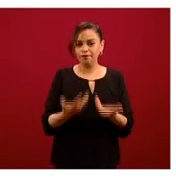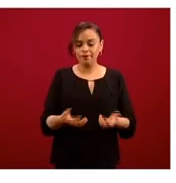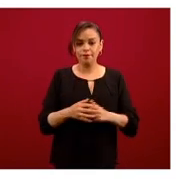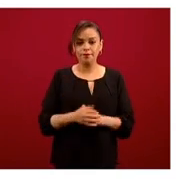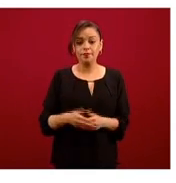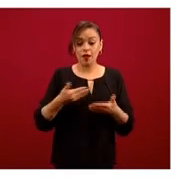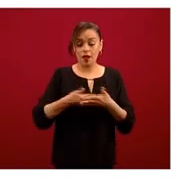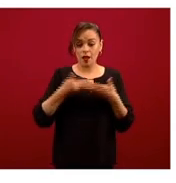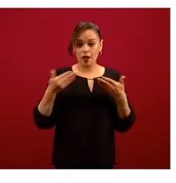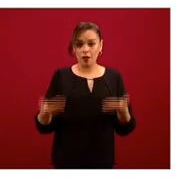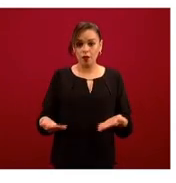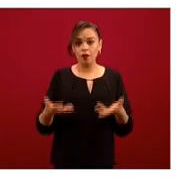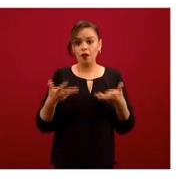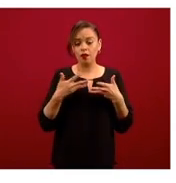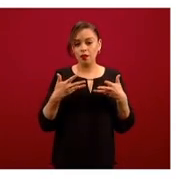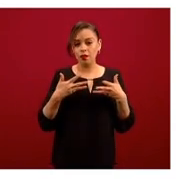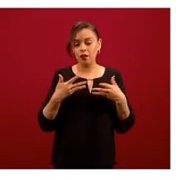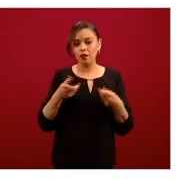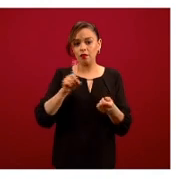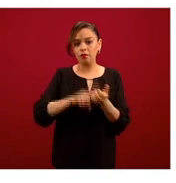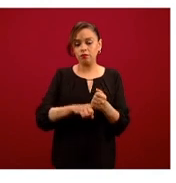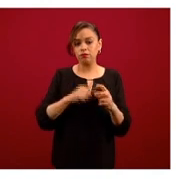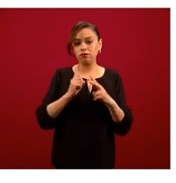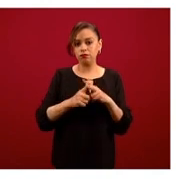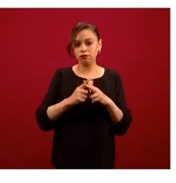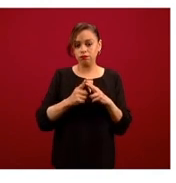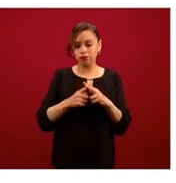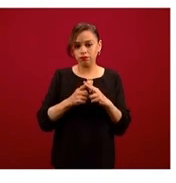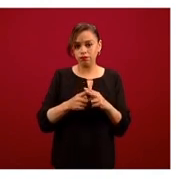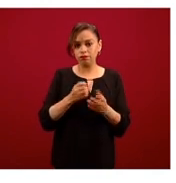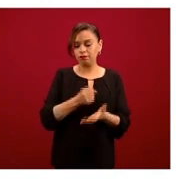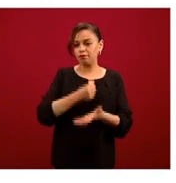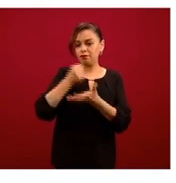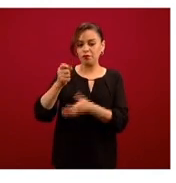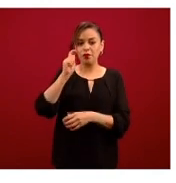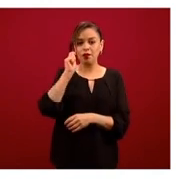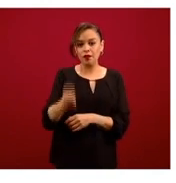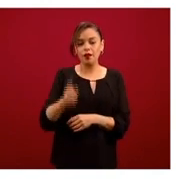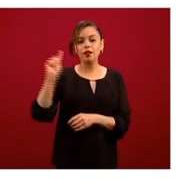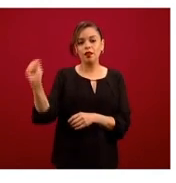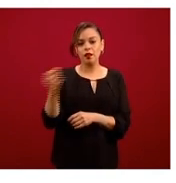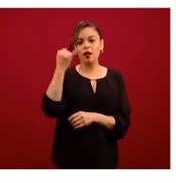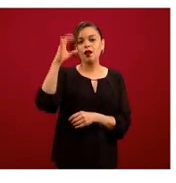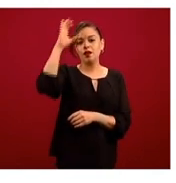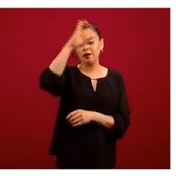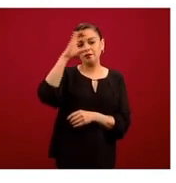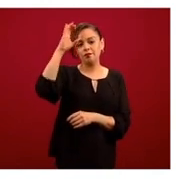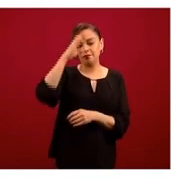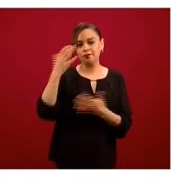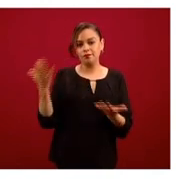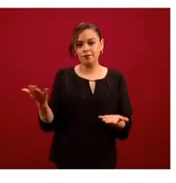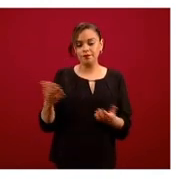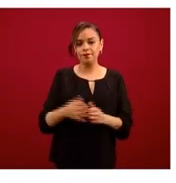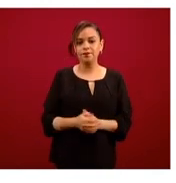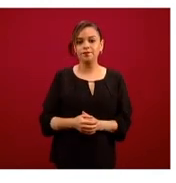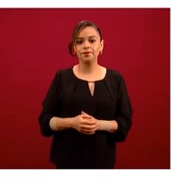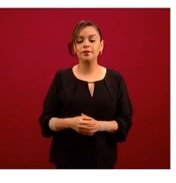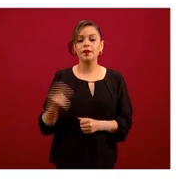the private sector. We have the basic science that is in a state of abandonment